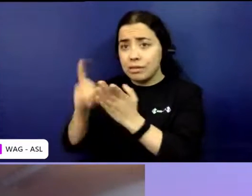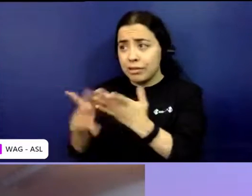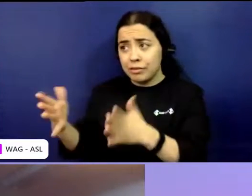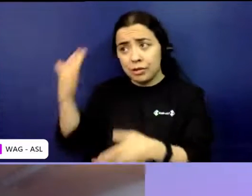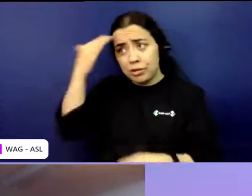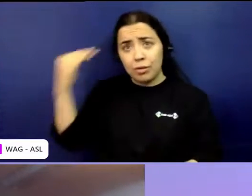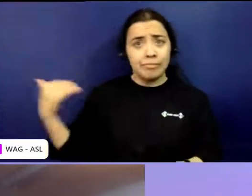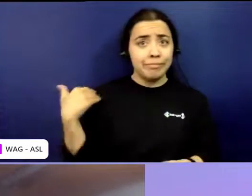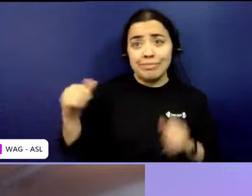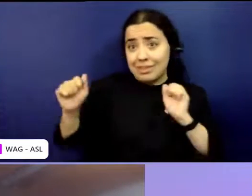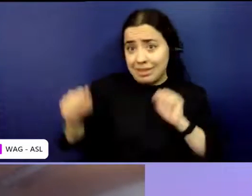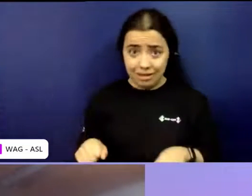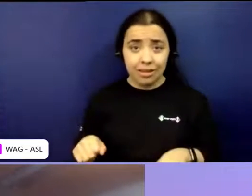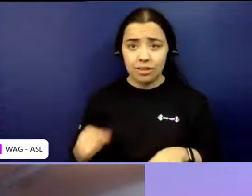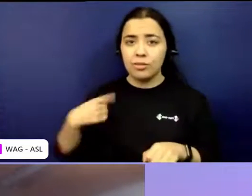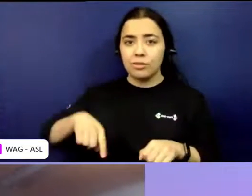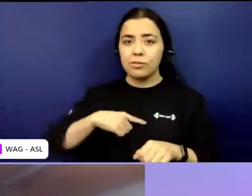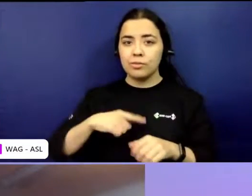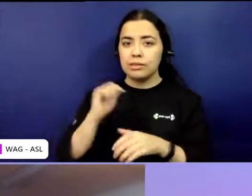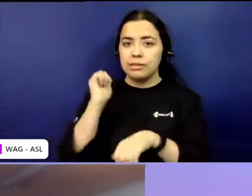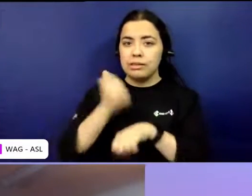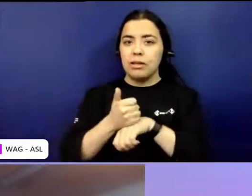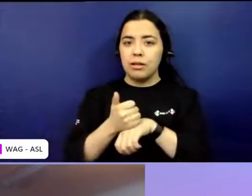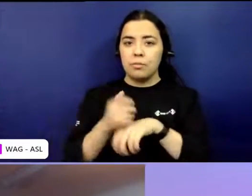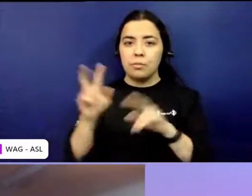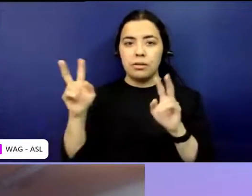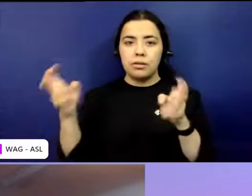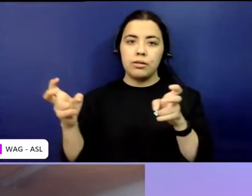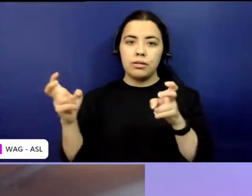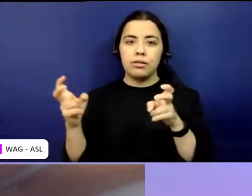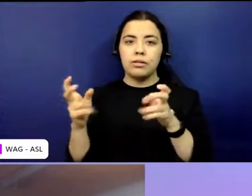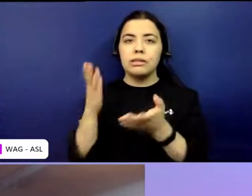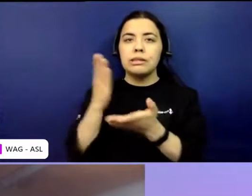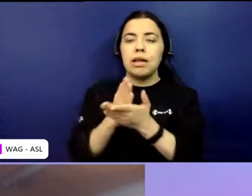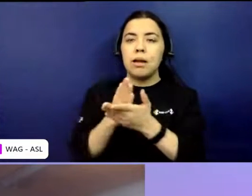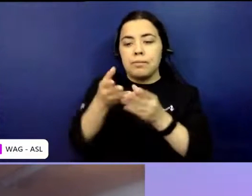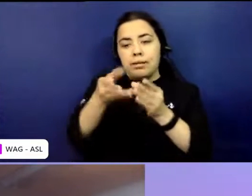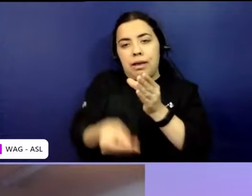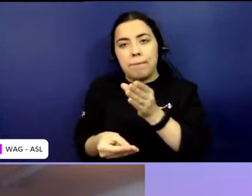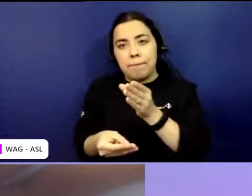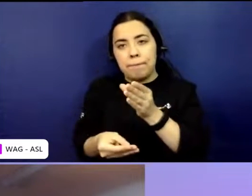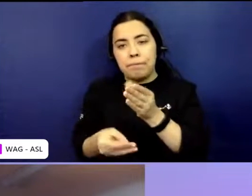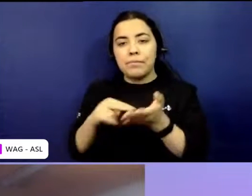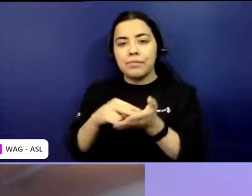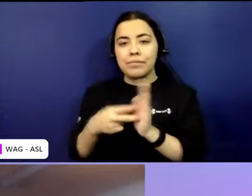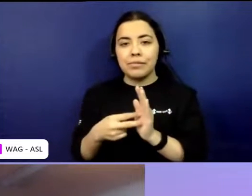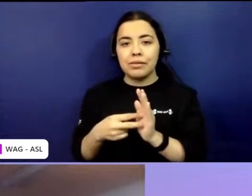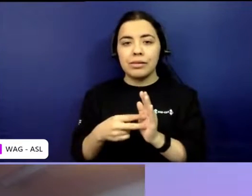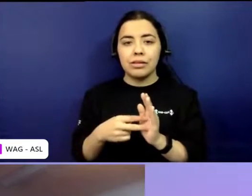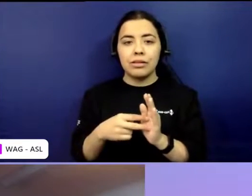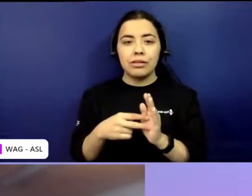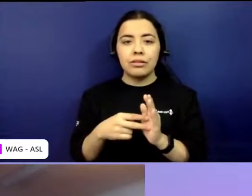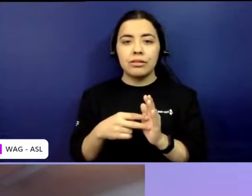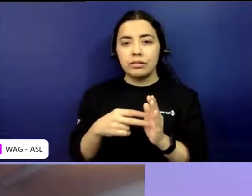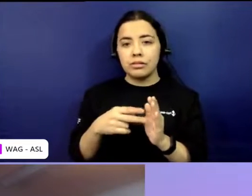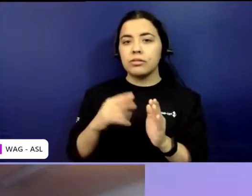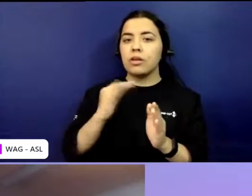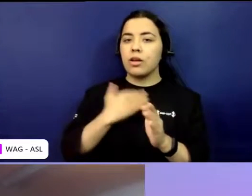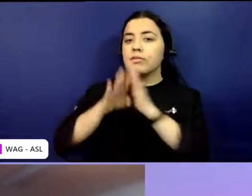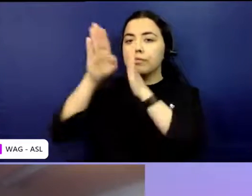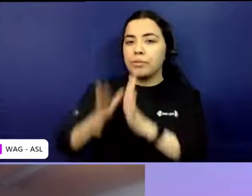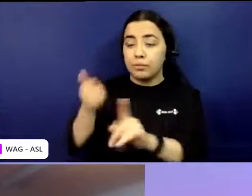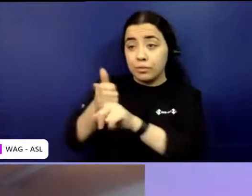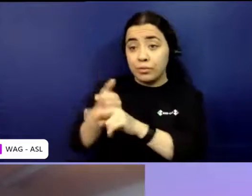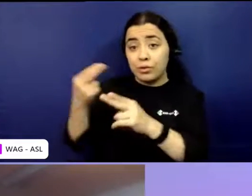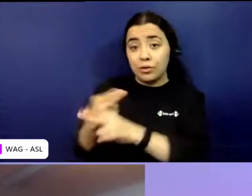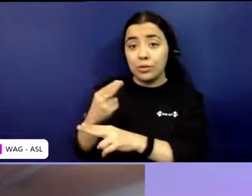up these stop gaps. So our developers also use Cypress in order